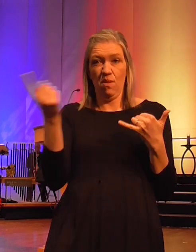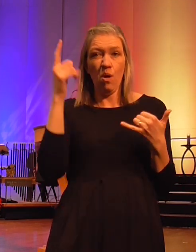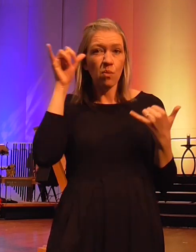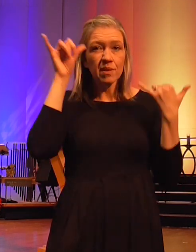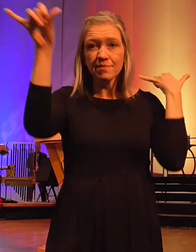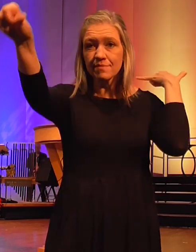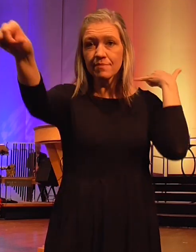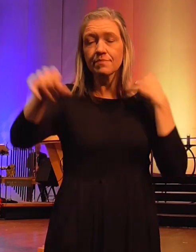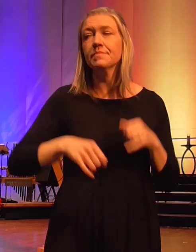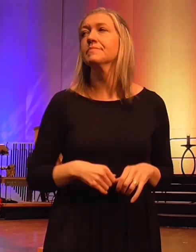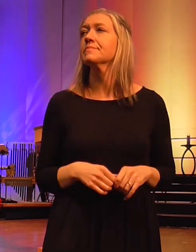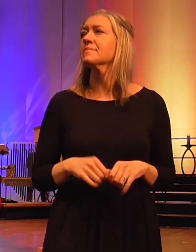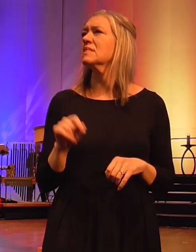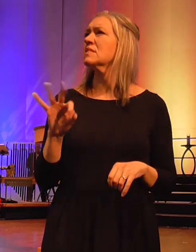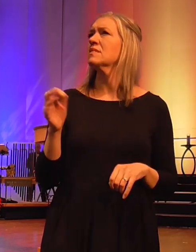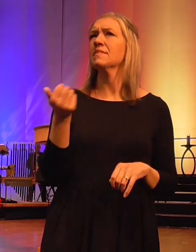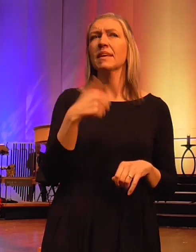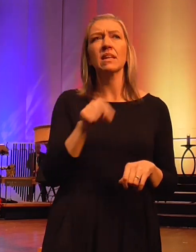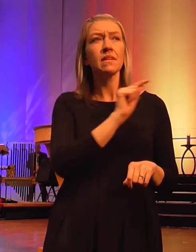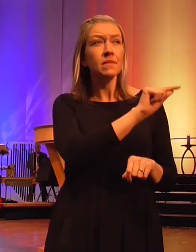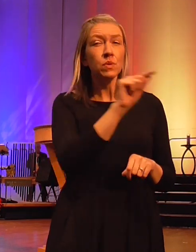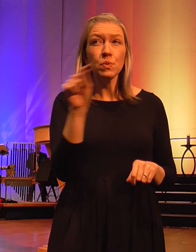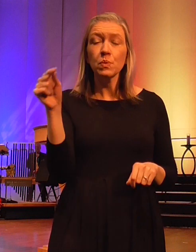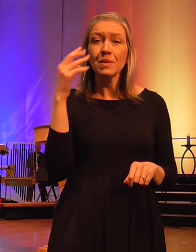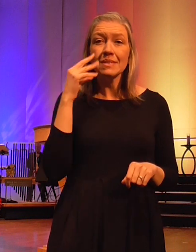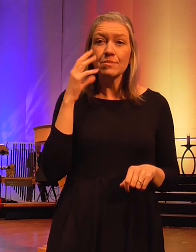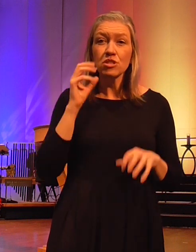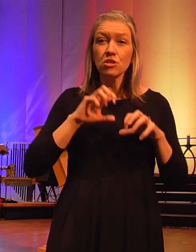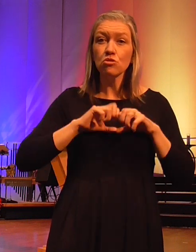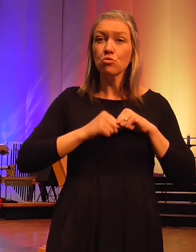would say, if any of you are experiencing any grief